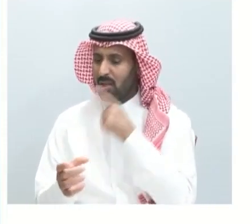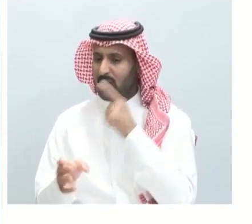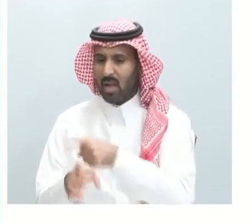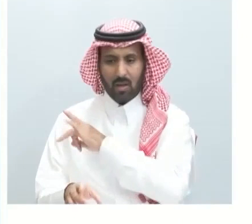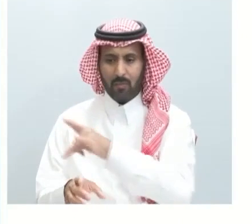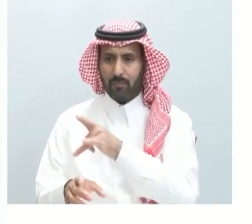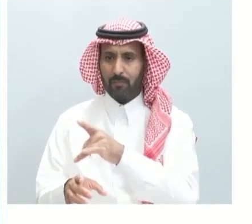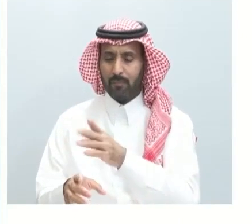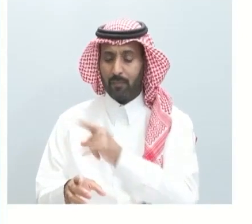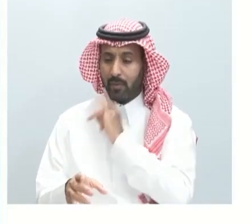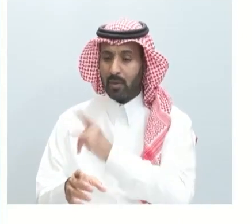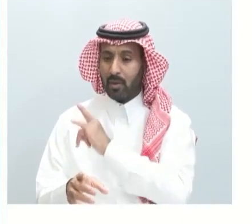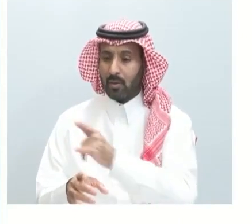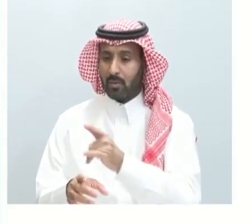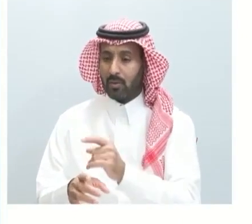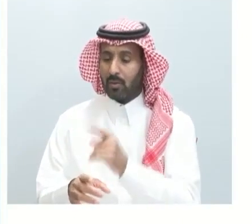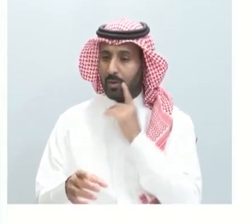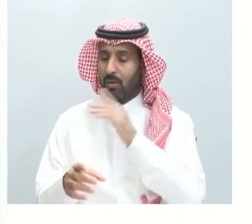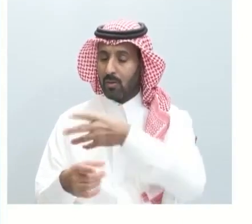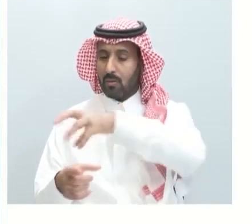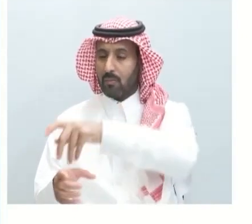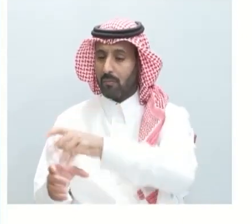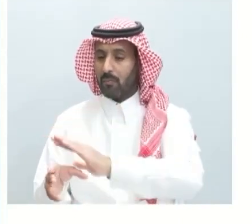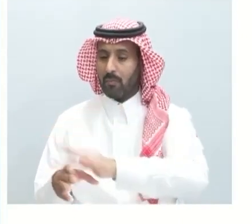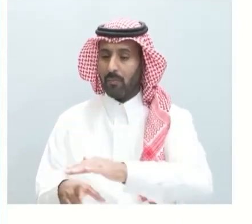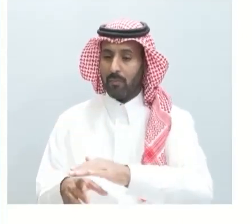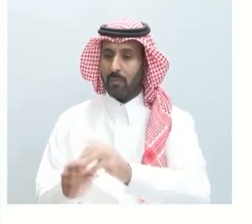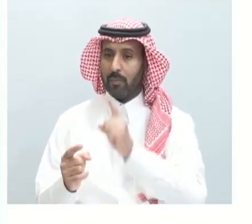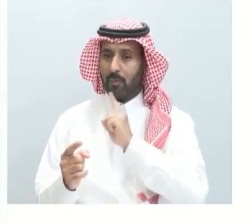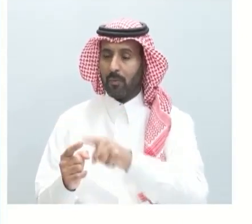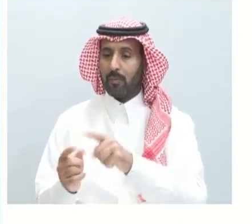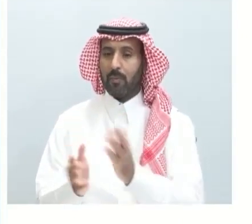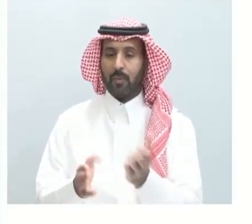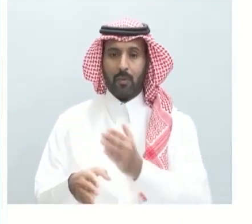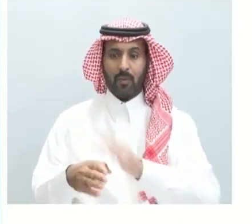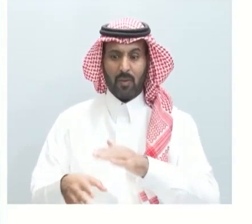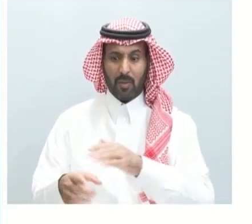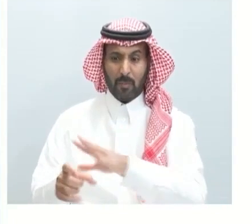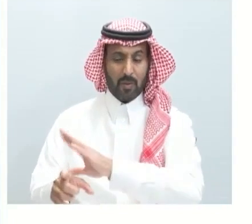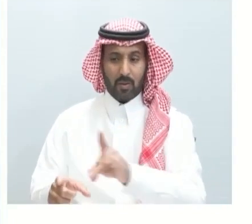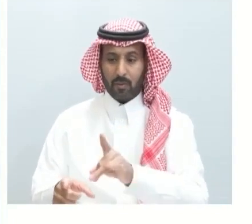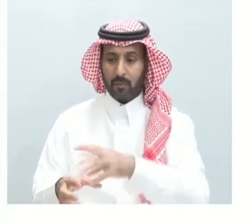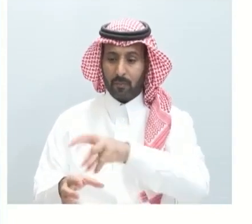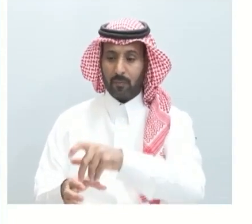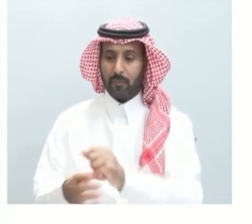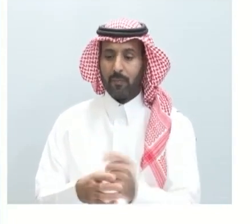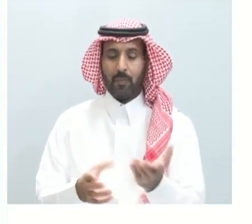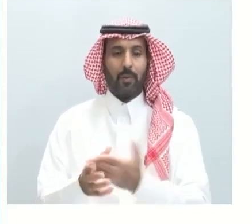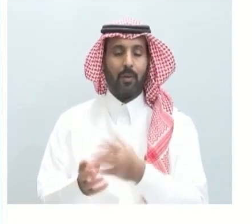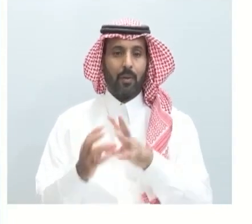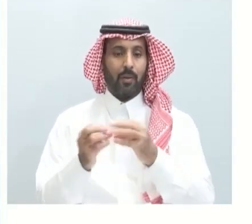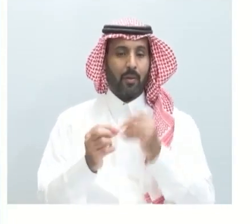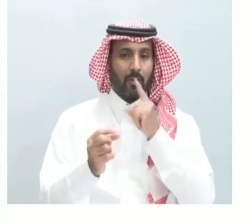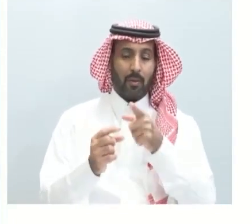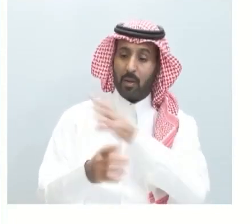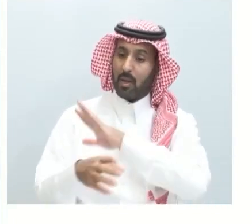of doing it he caught him red handed so this is what uh what what means to be red-handed again no